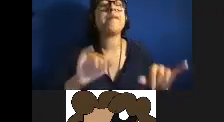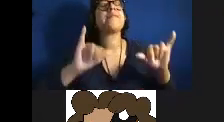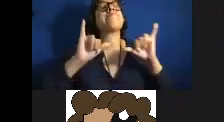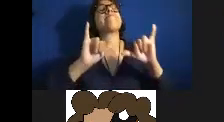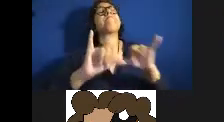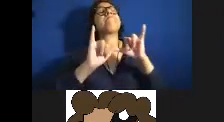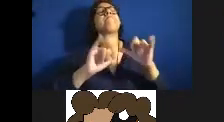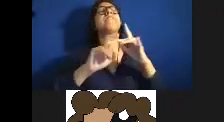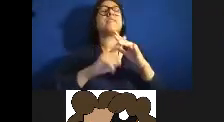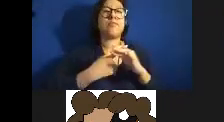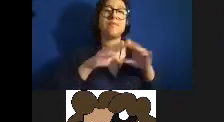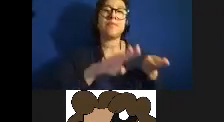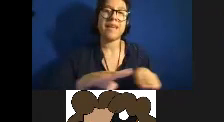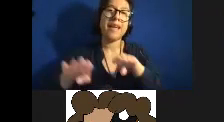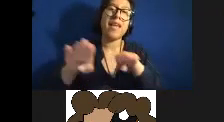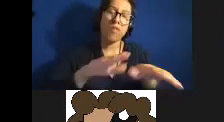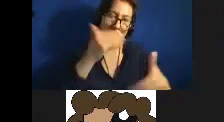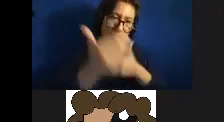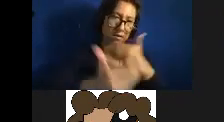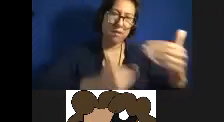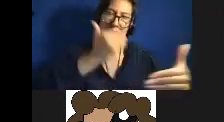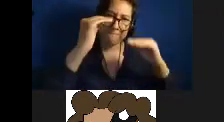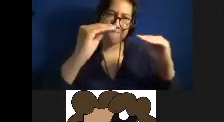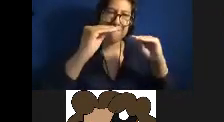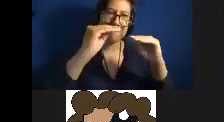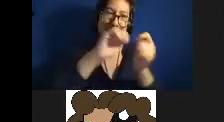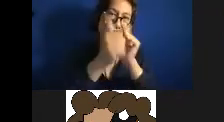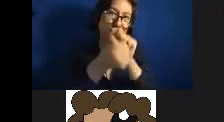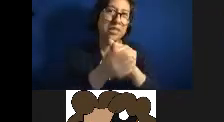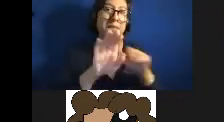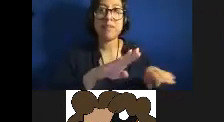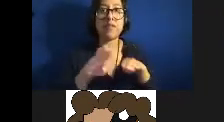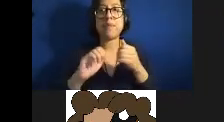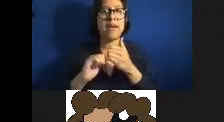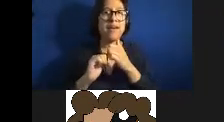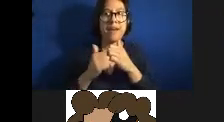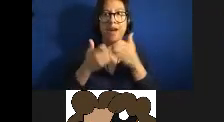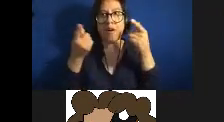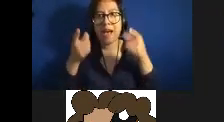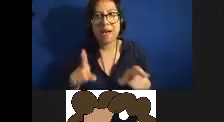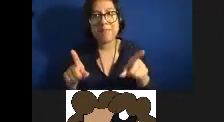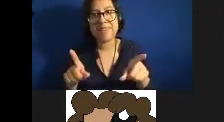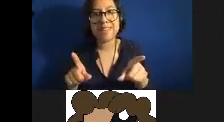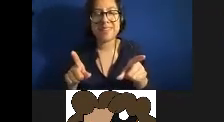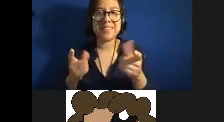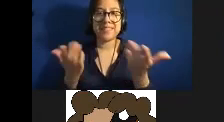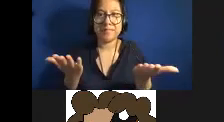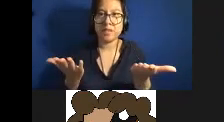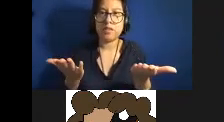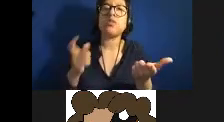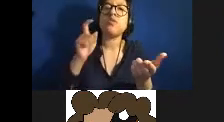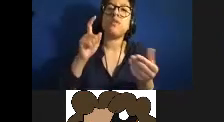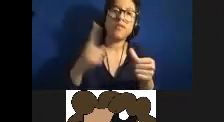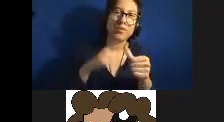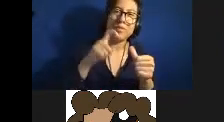unpacking the behaviors and then changing the behaviors, right? But that's not gonna happen if you don't know the